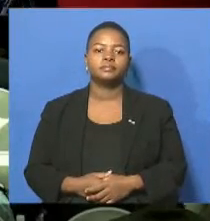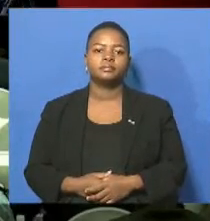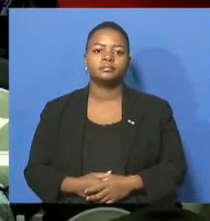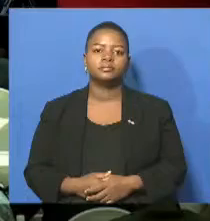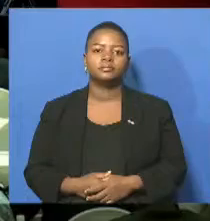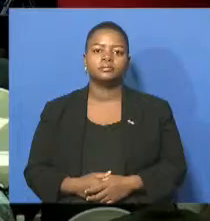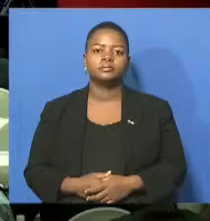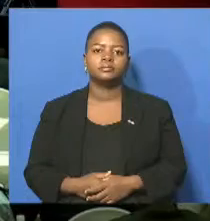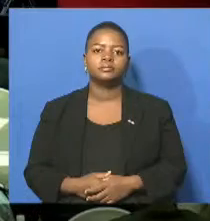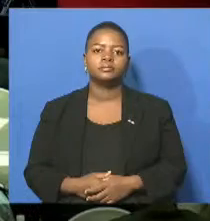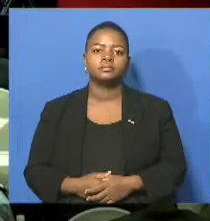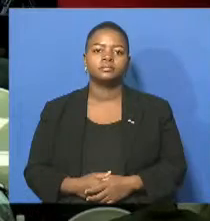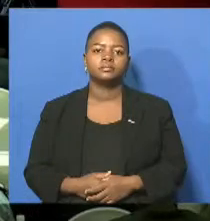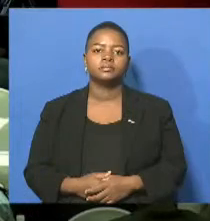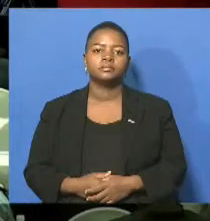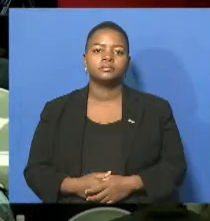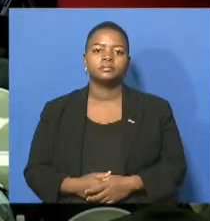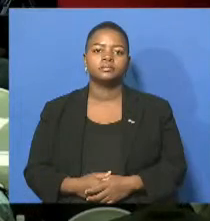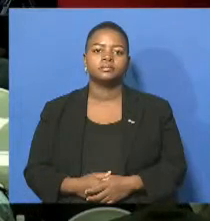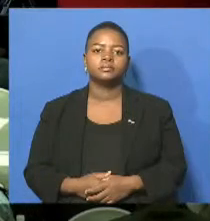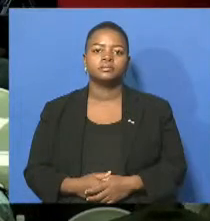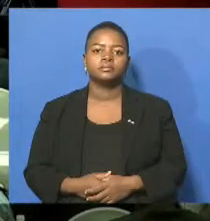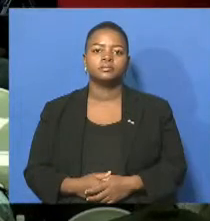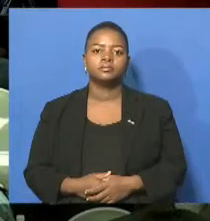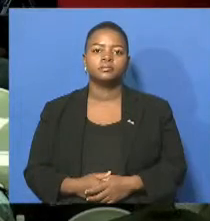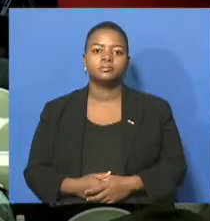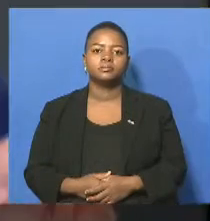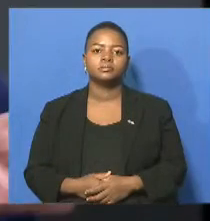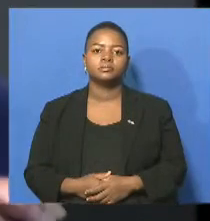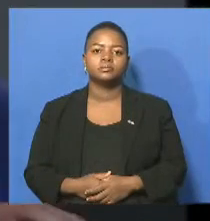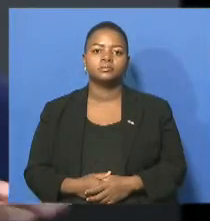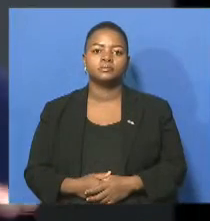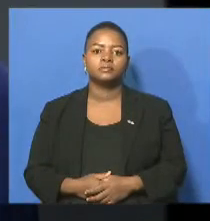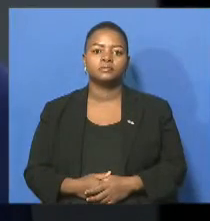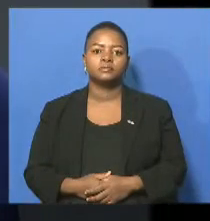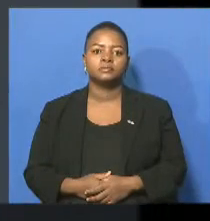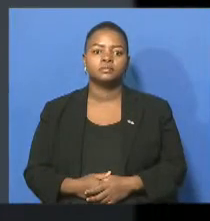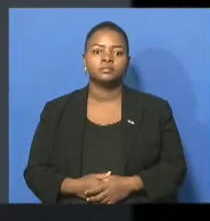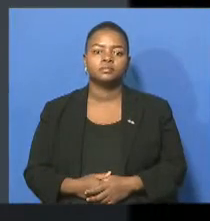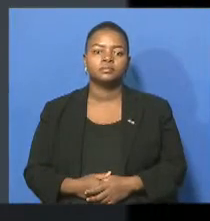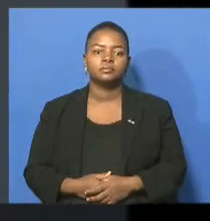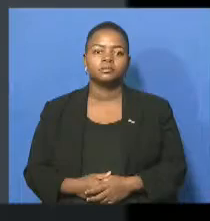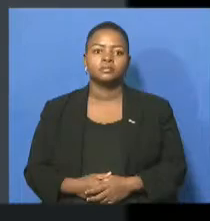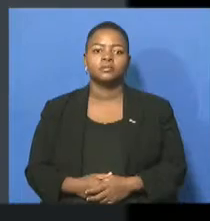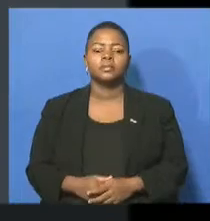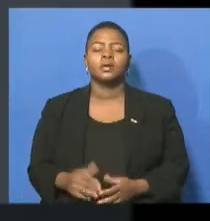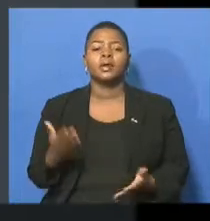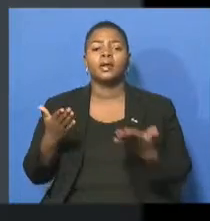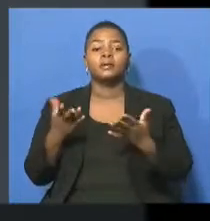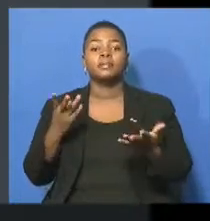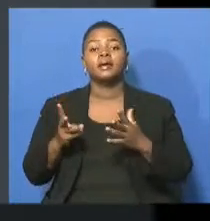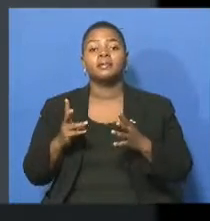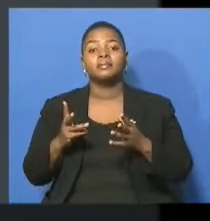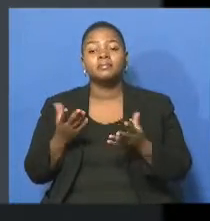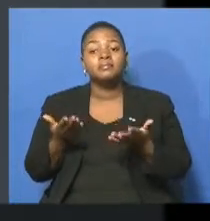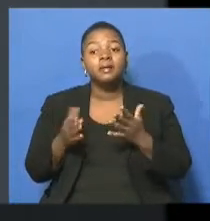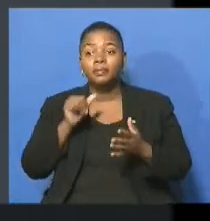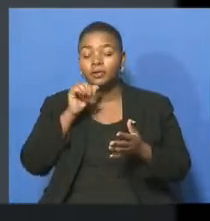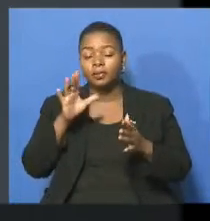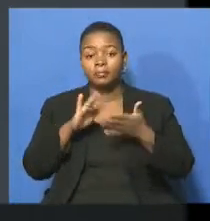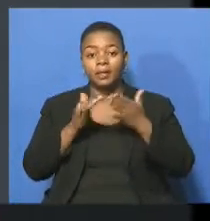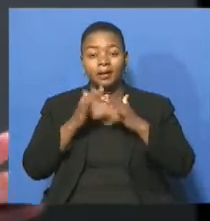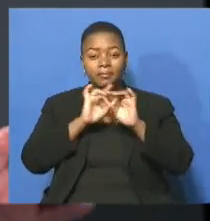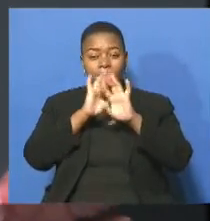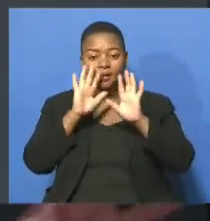Now, this might seem somewhat perhaps abstract, but if you look at the Children's